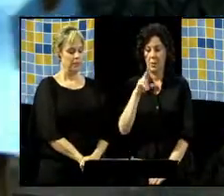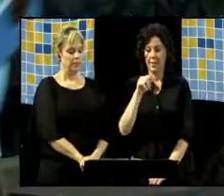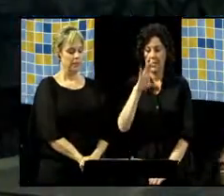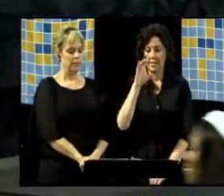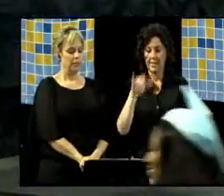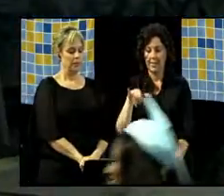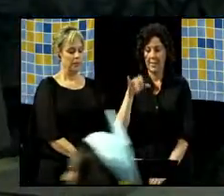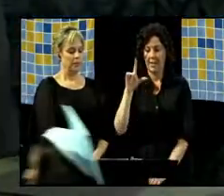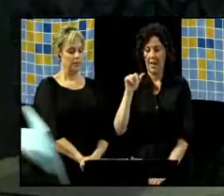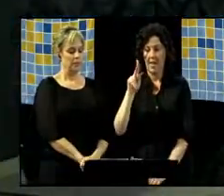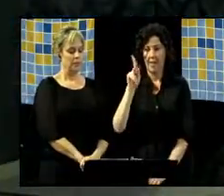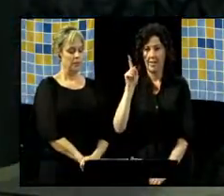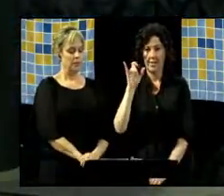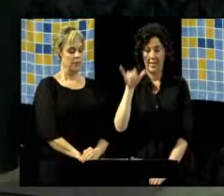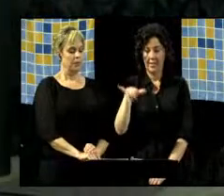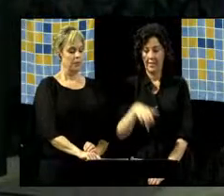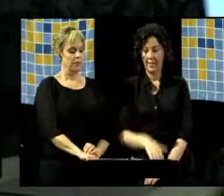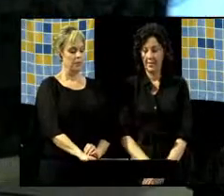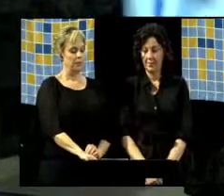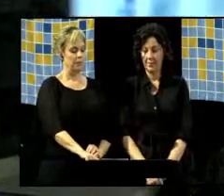Quincy Shaquan Lucky.